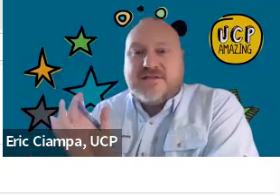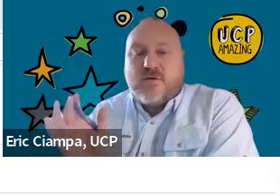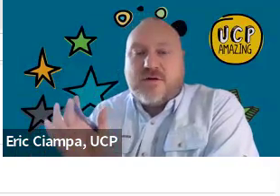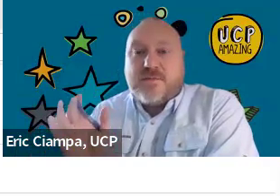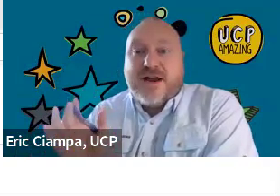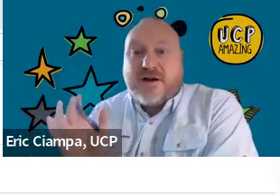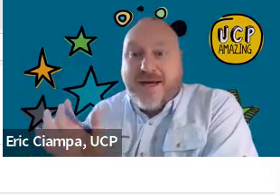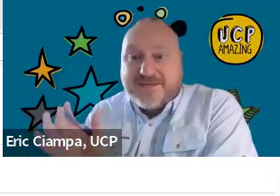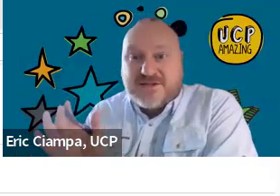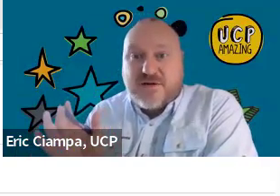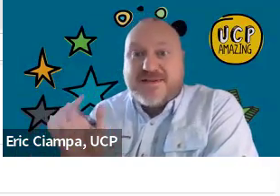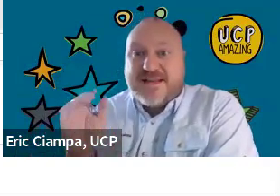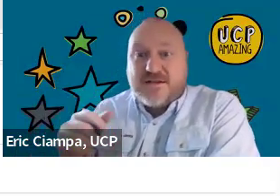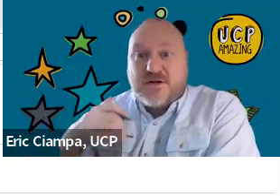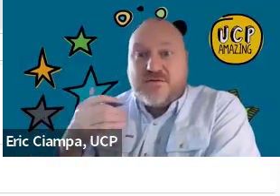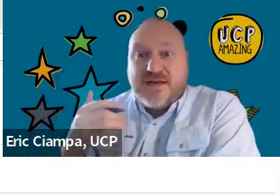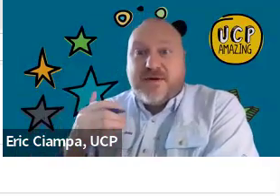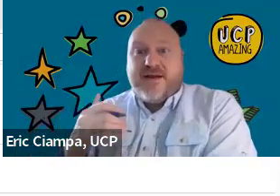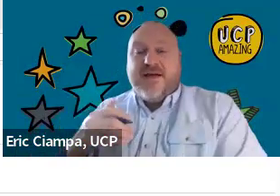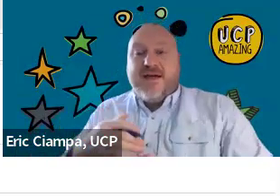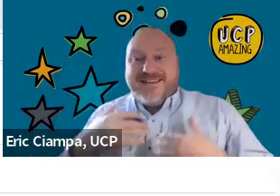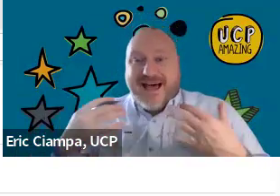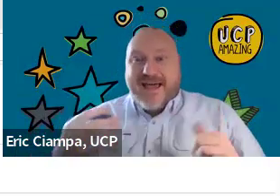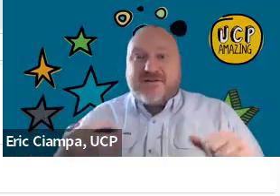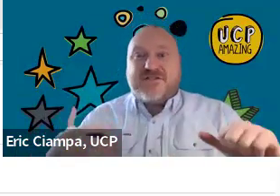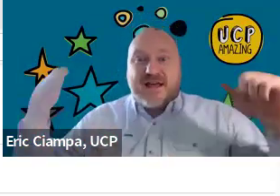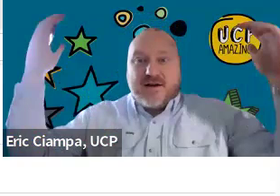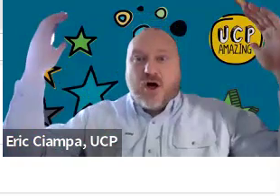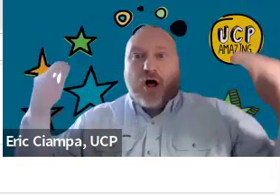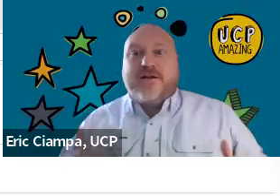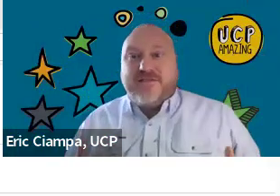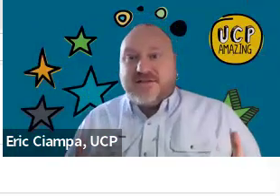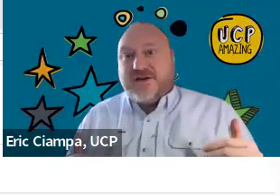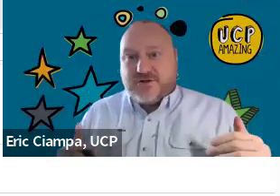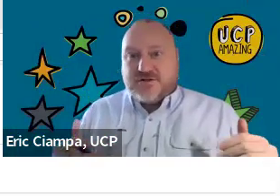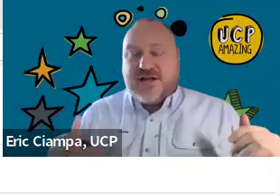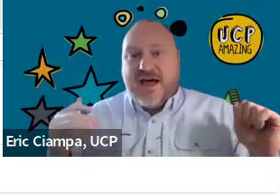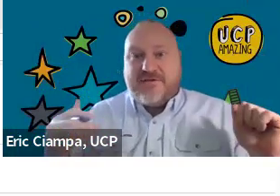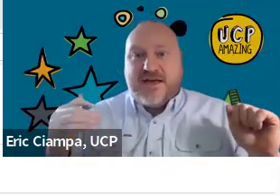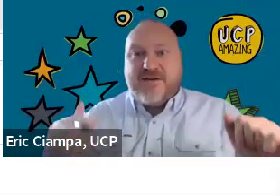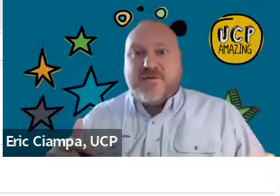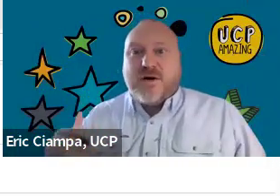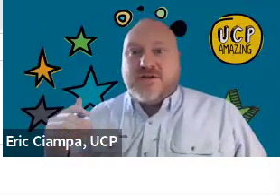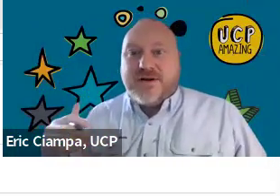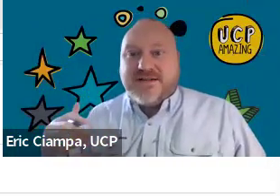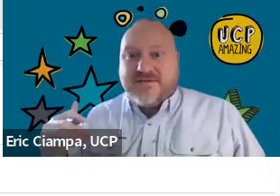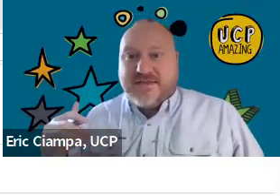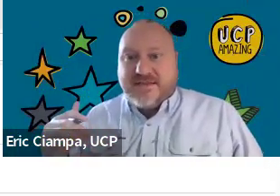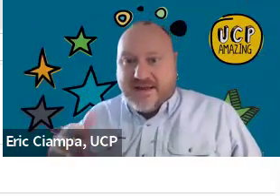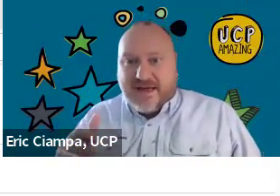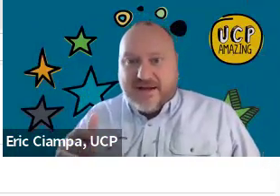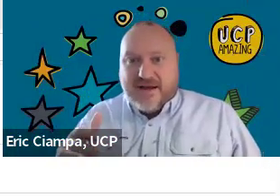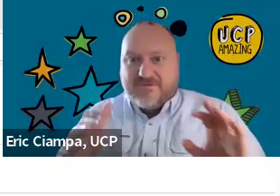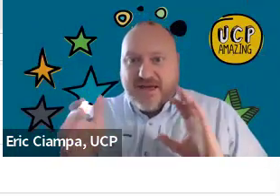deadline is for the provider capacity survey because that's the new thing. But as I understand it, all of these measures have a February